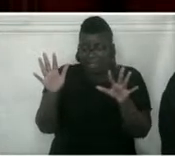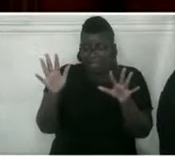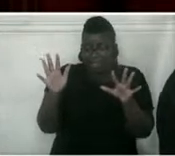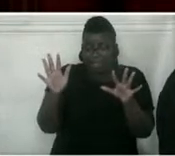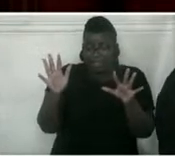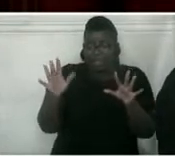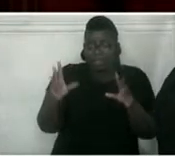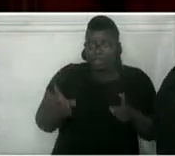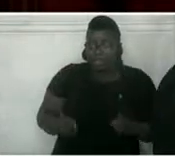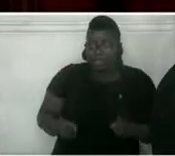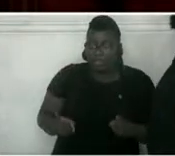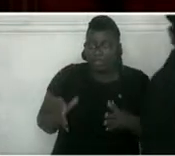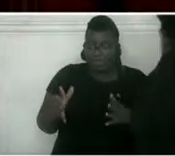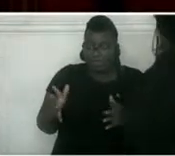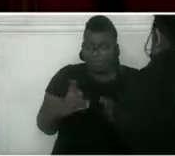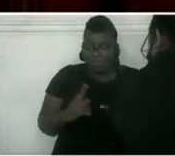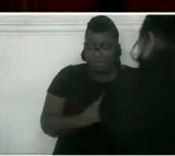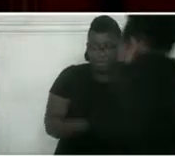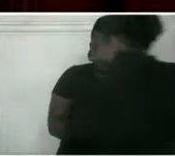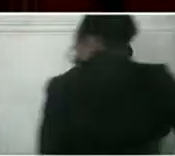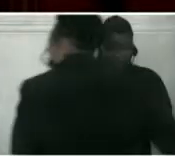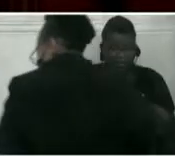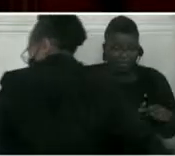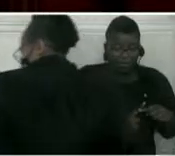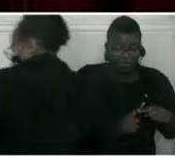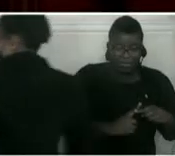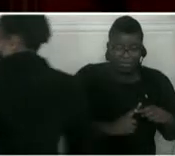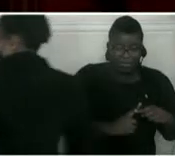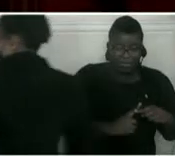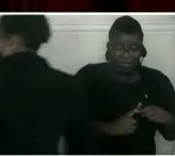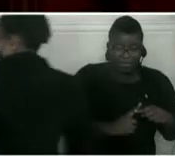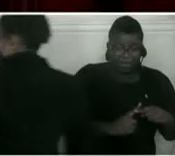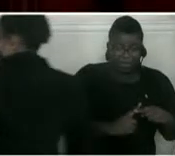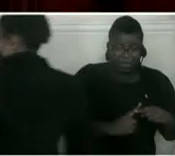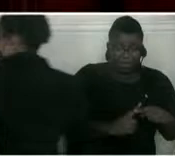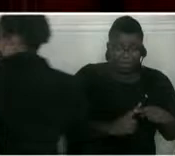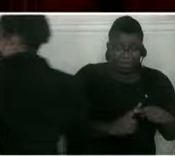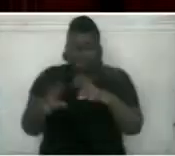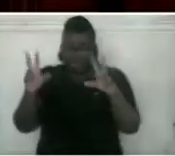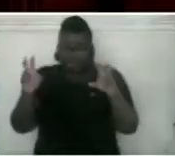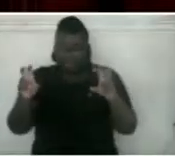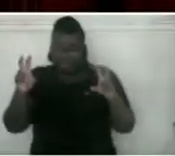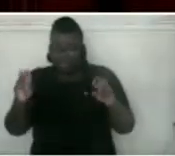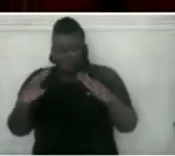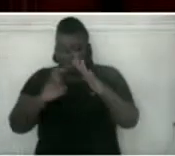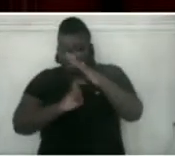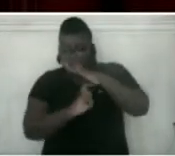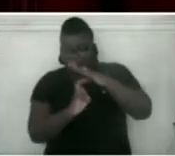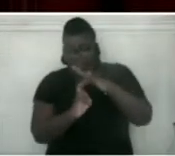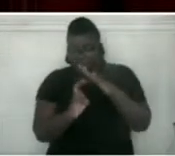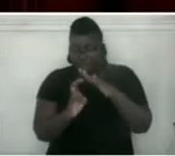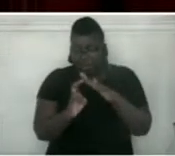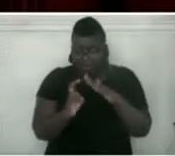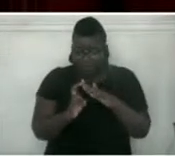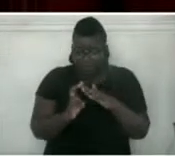tangible deliverable targets. In terms of the Bailey bridges, we said this